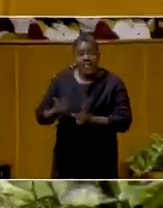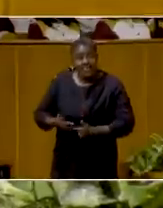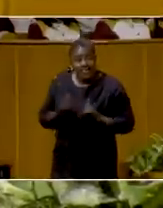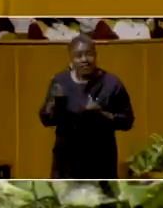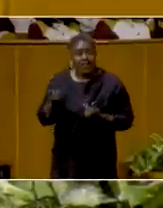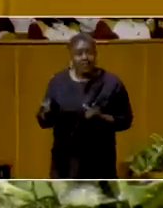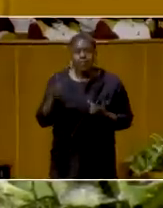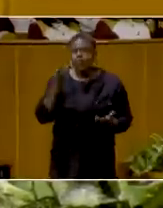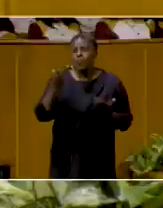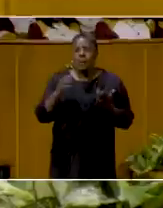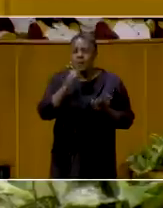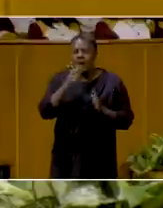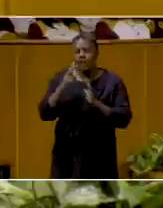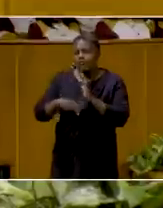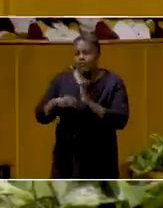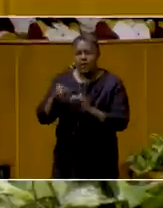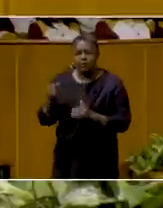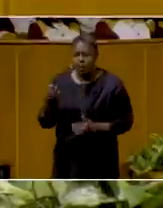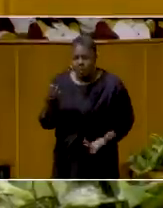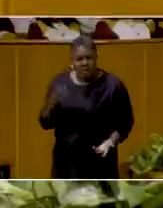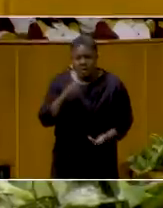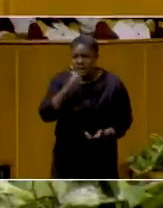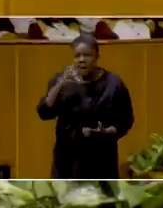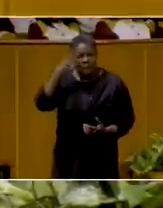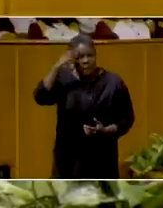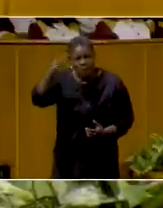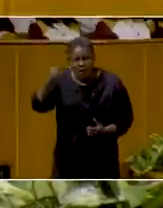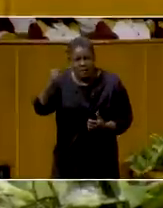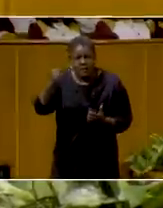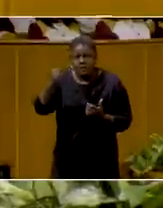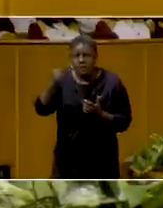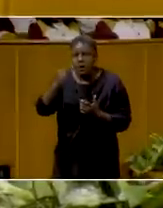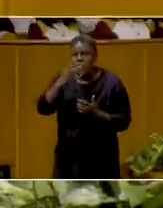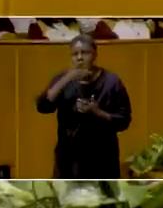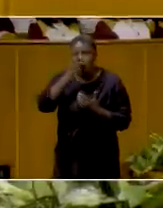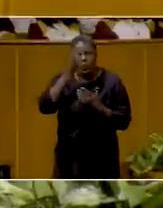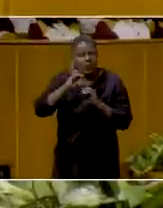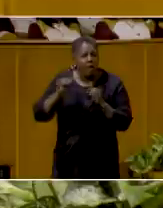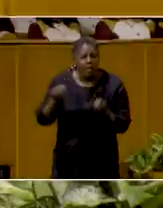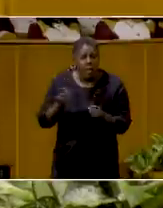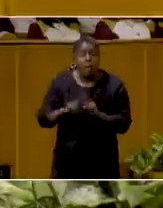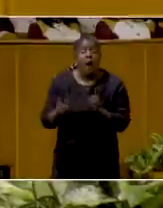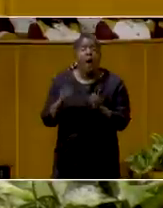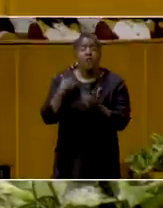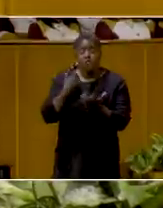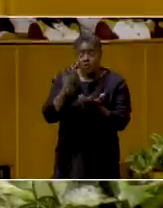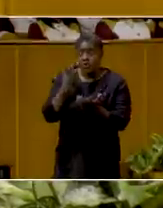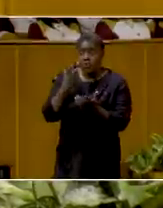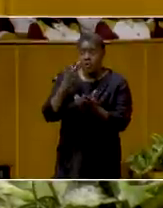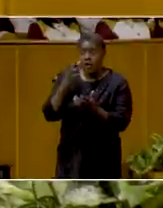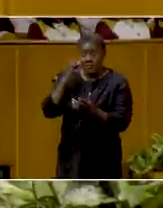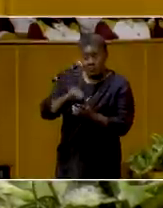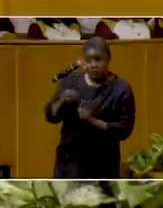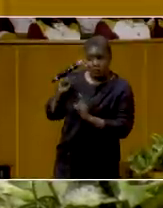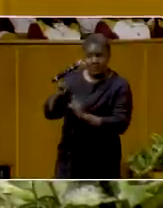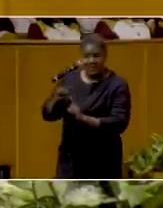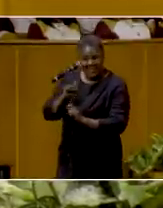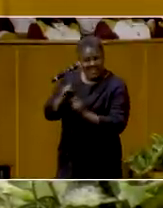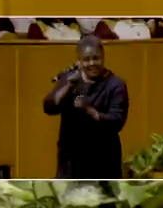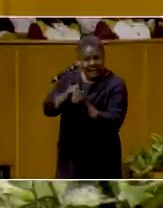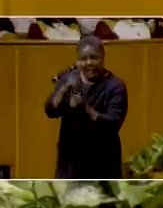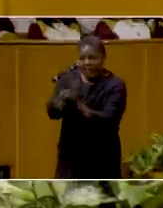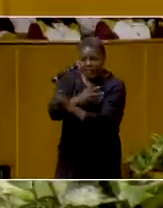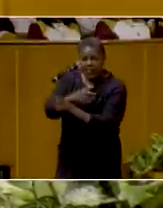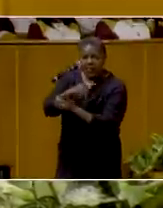You may never have read Job. You may not have memorized any of the content, but you have walked in